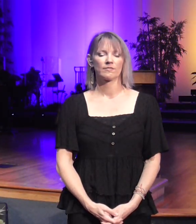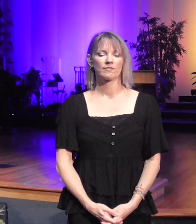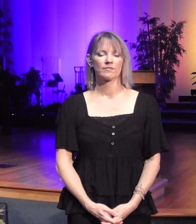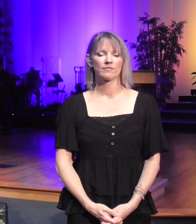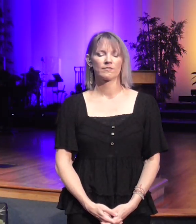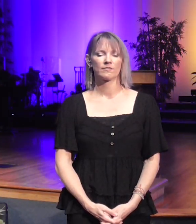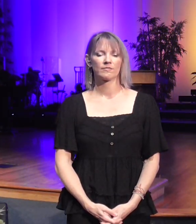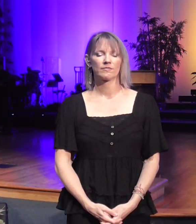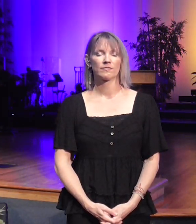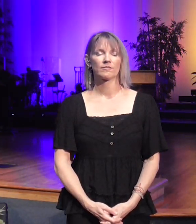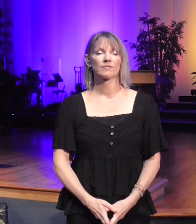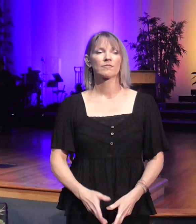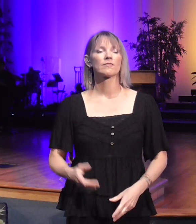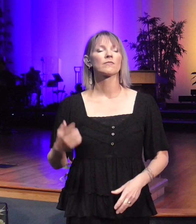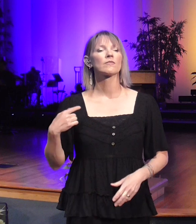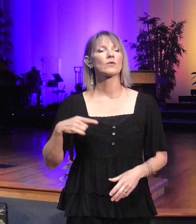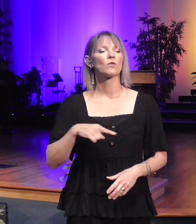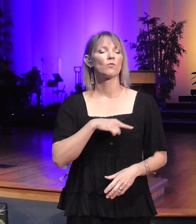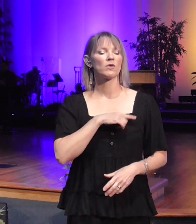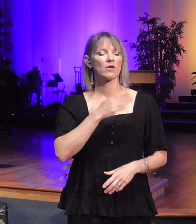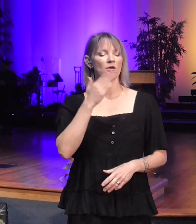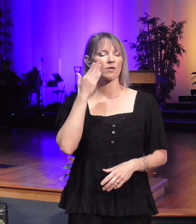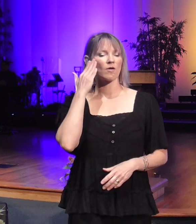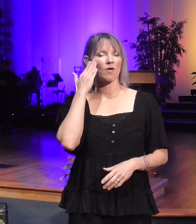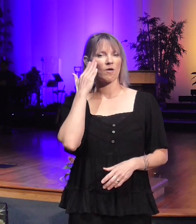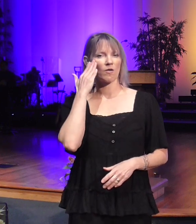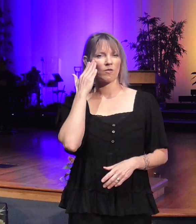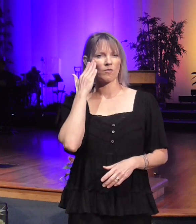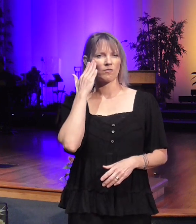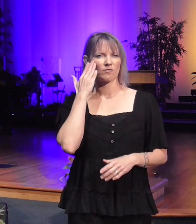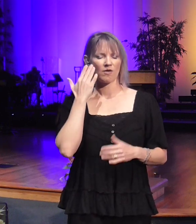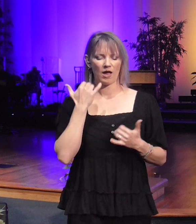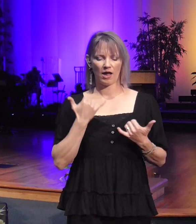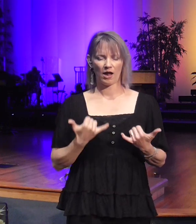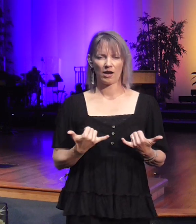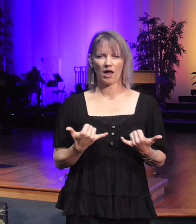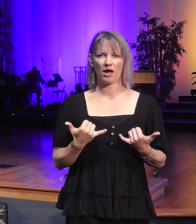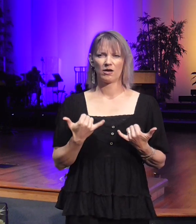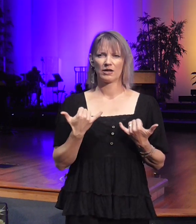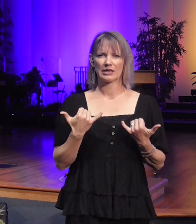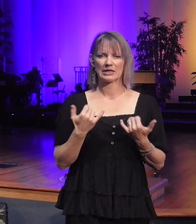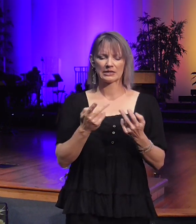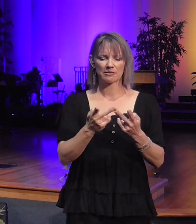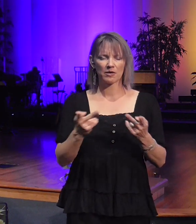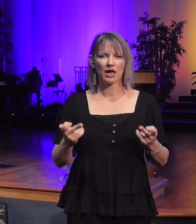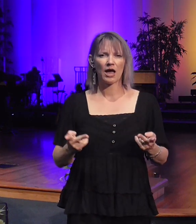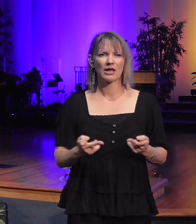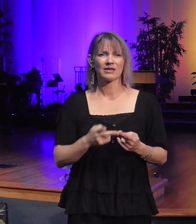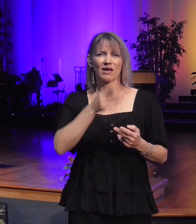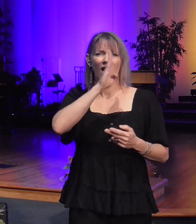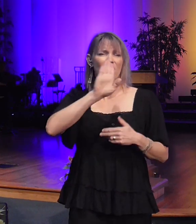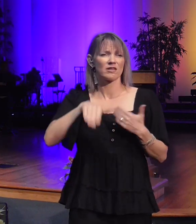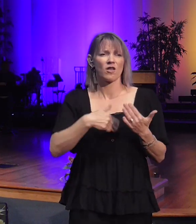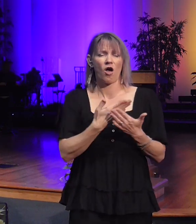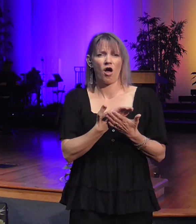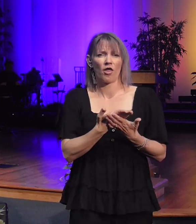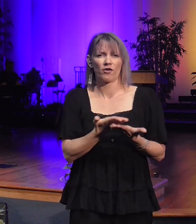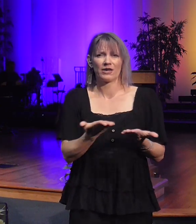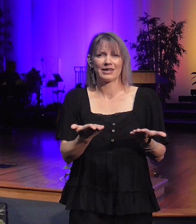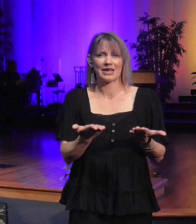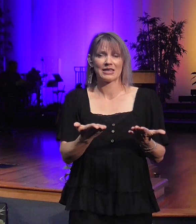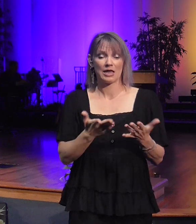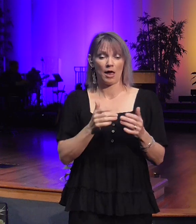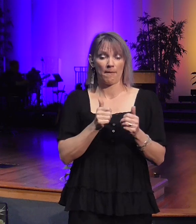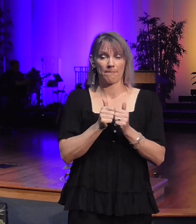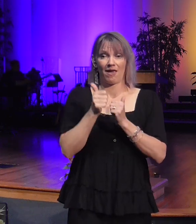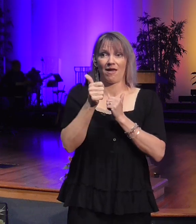And we know right now in this space, God is all there is, and that God is all there is beyond this